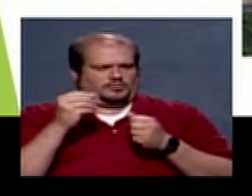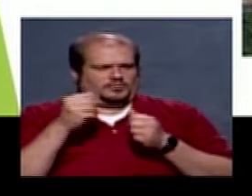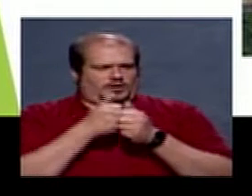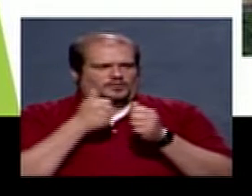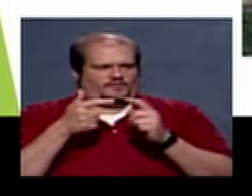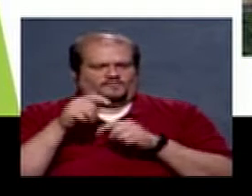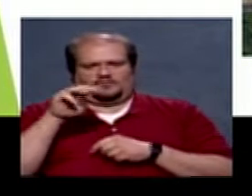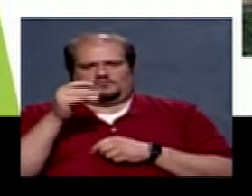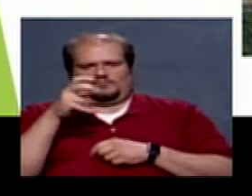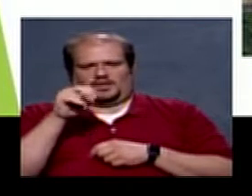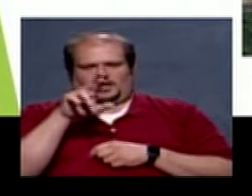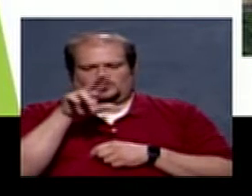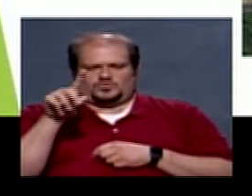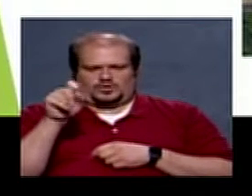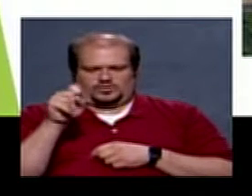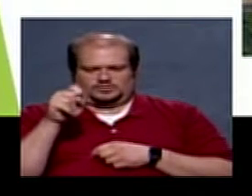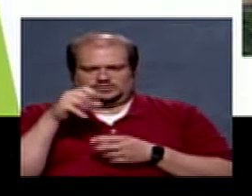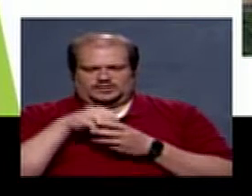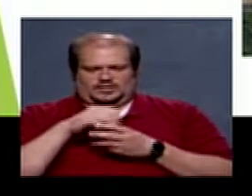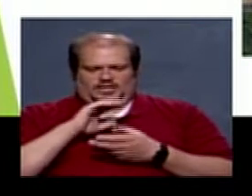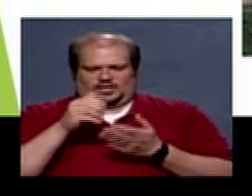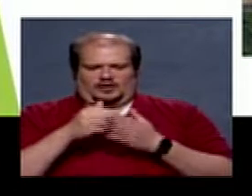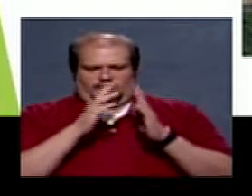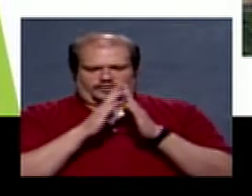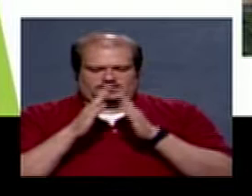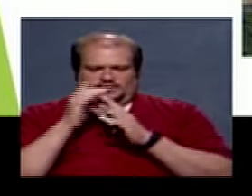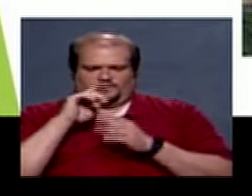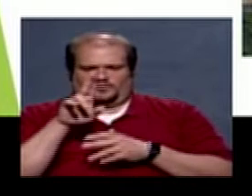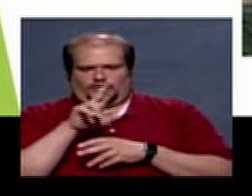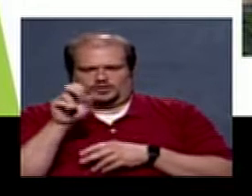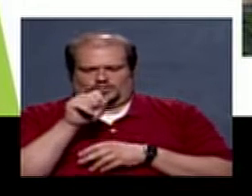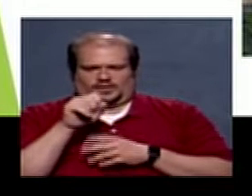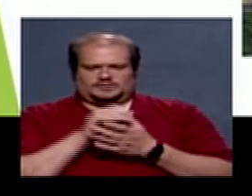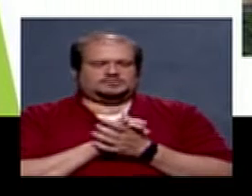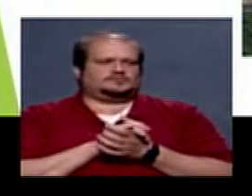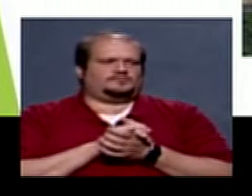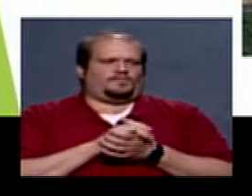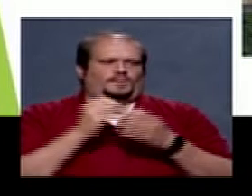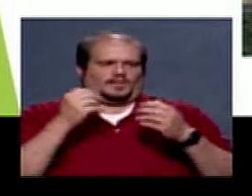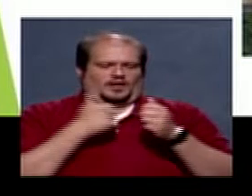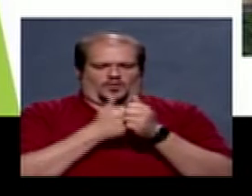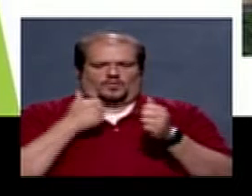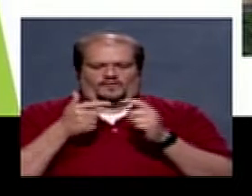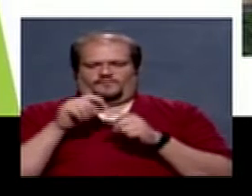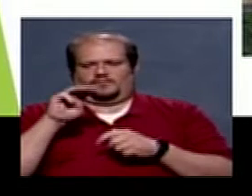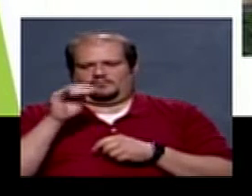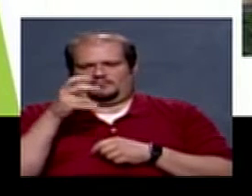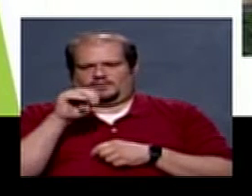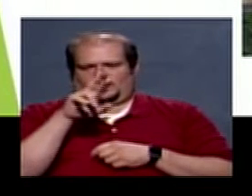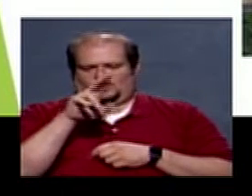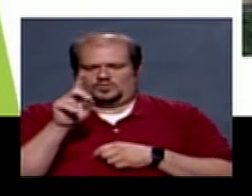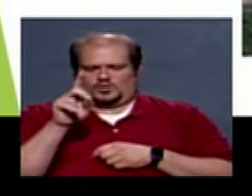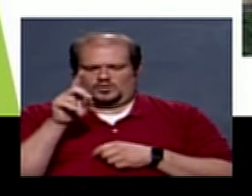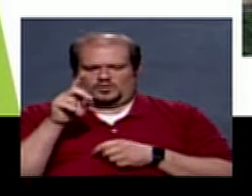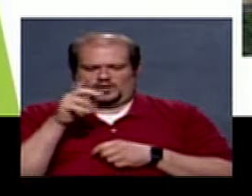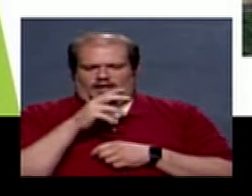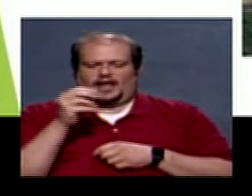from main roads in all the cities of U.S. actually. They're away from the main roads and shared